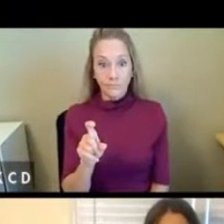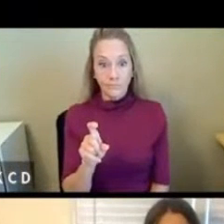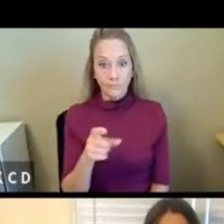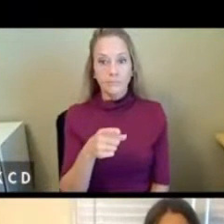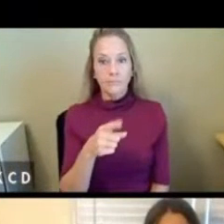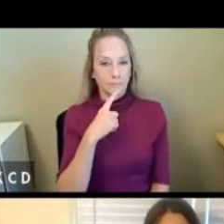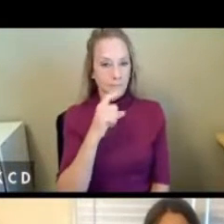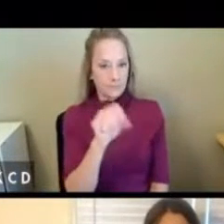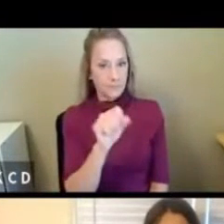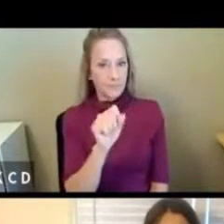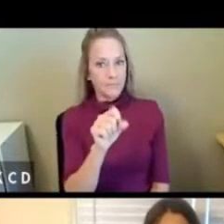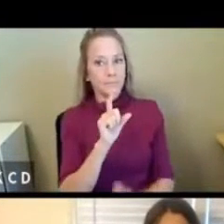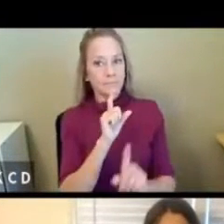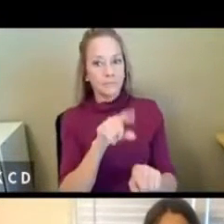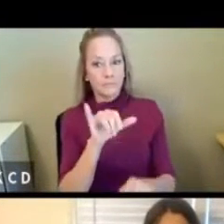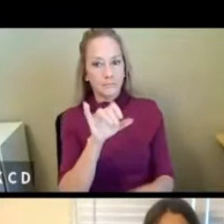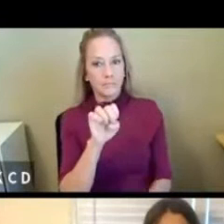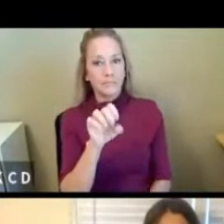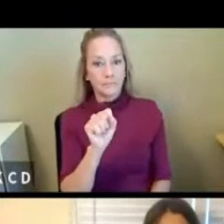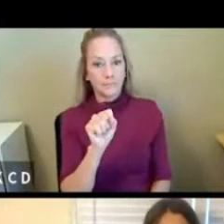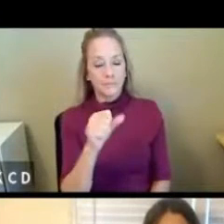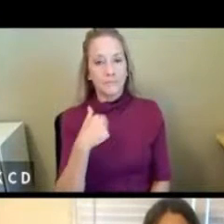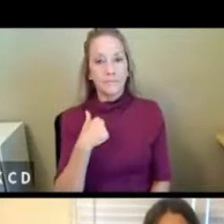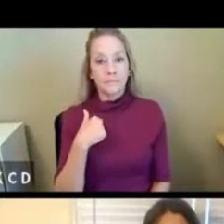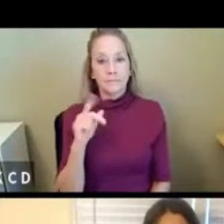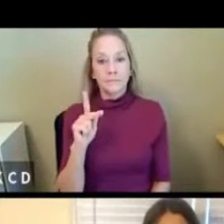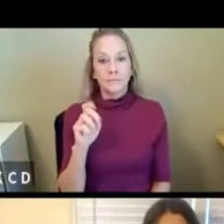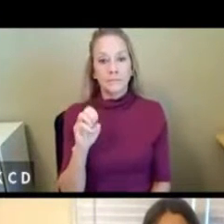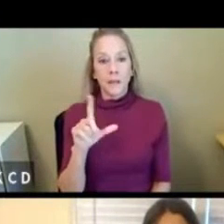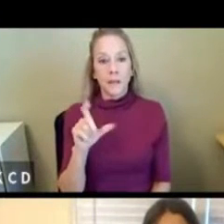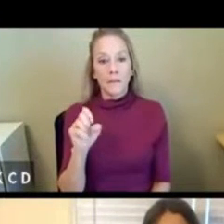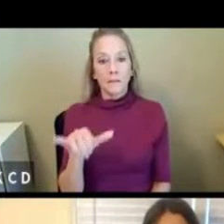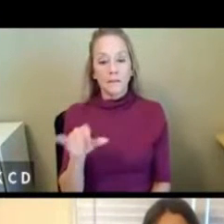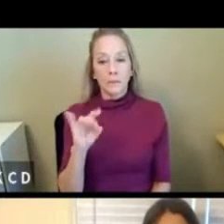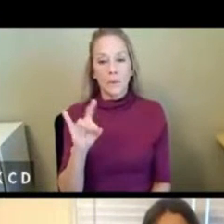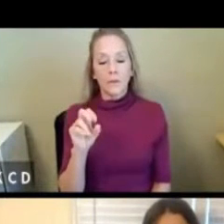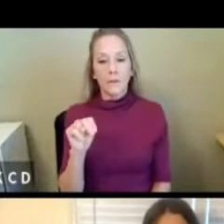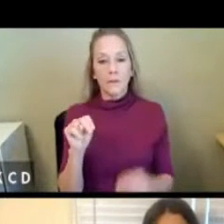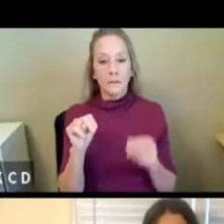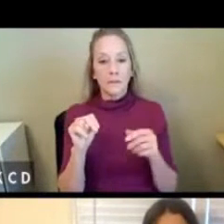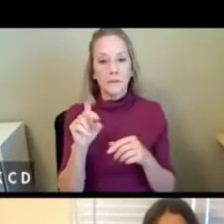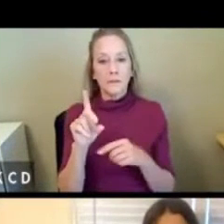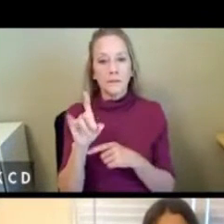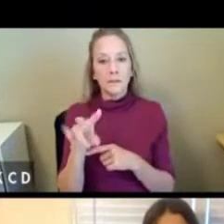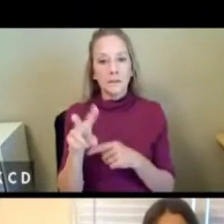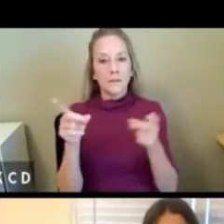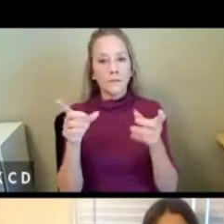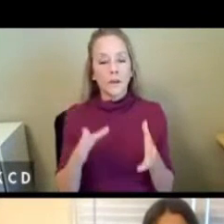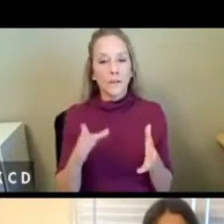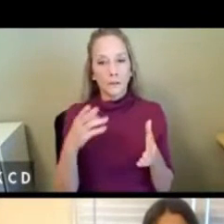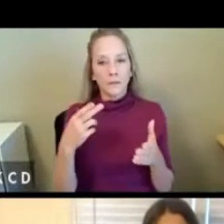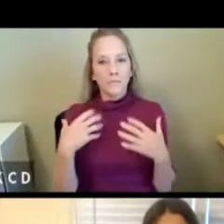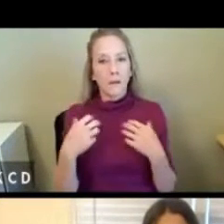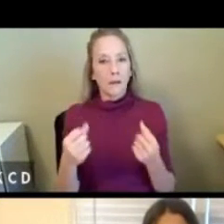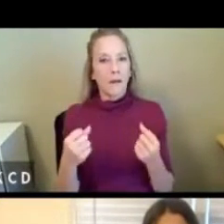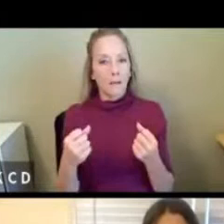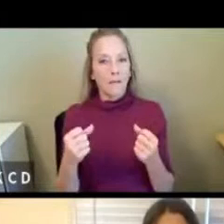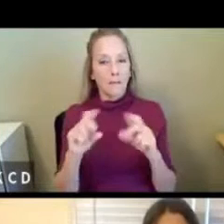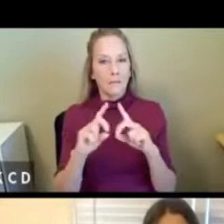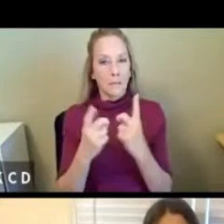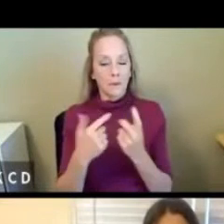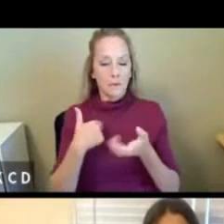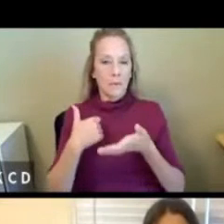Yes, we are. Yes, this is Kelsey Wilson. I'm the Division Director of Communications for the Health Department, and I'll be helping with Public Forum